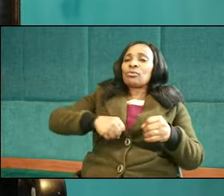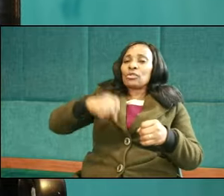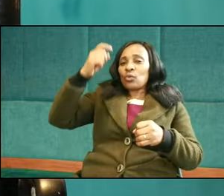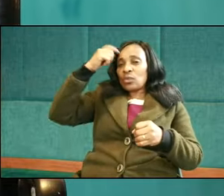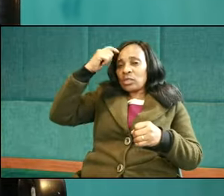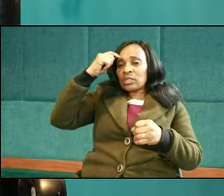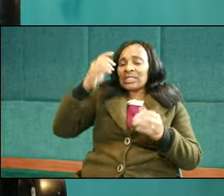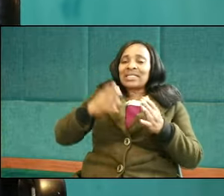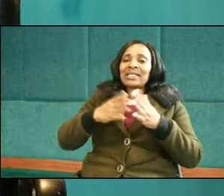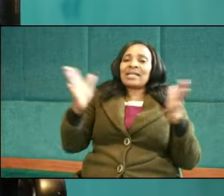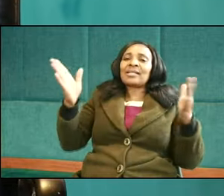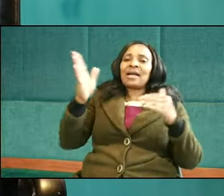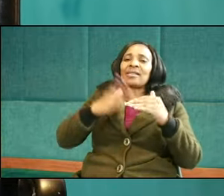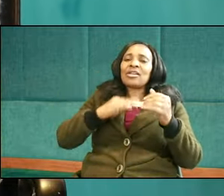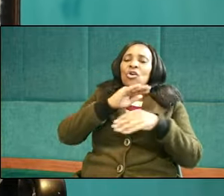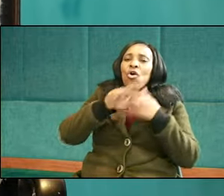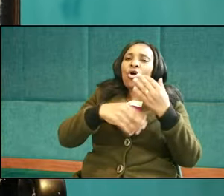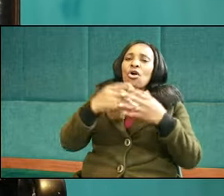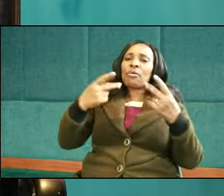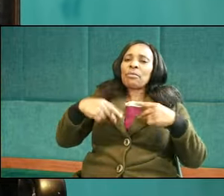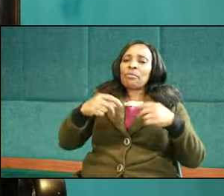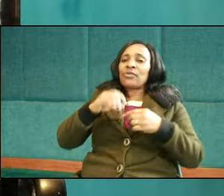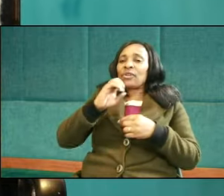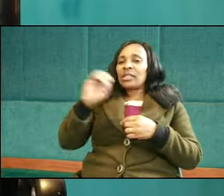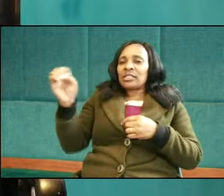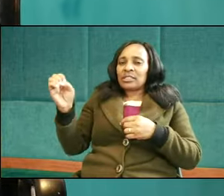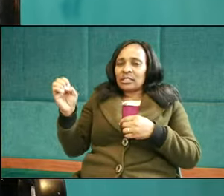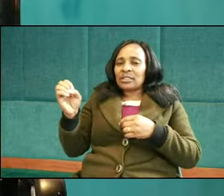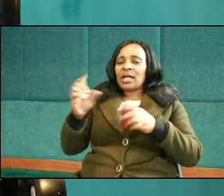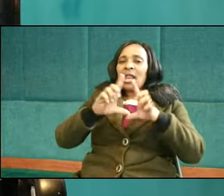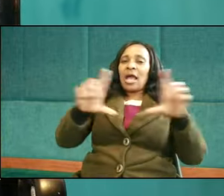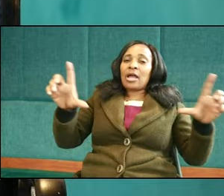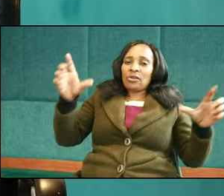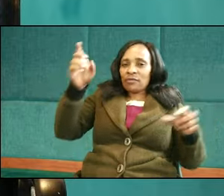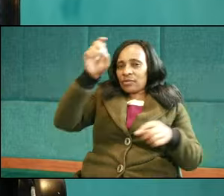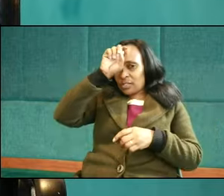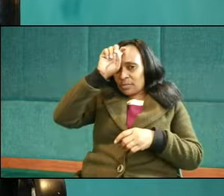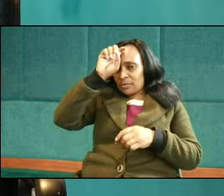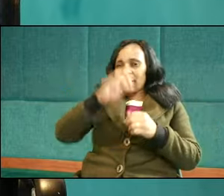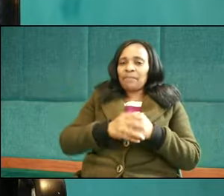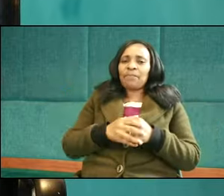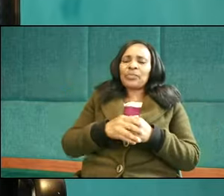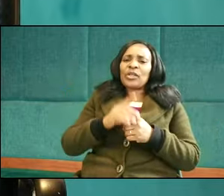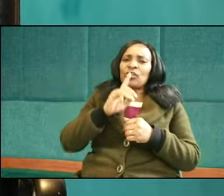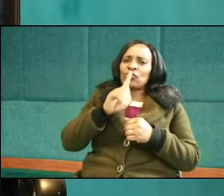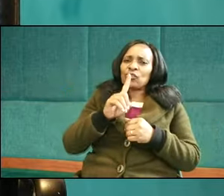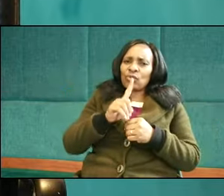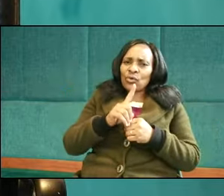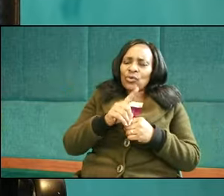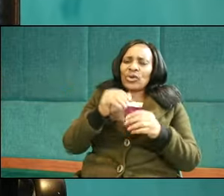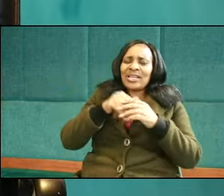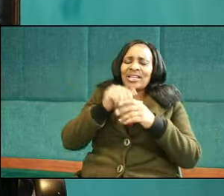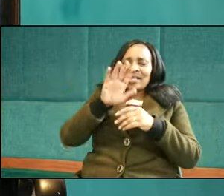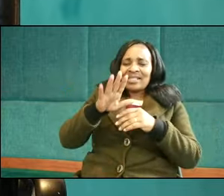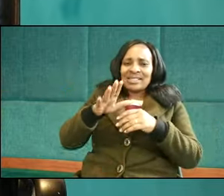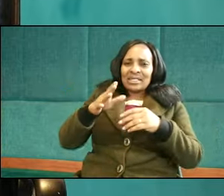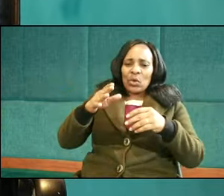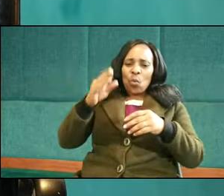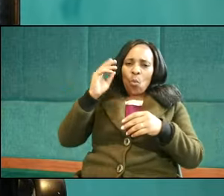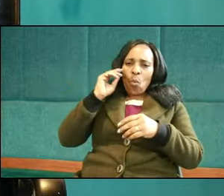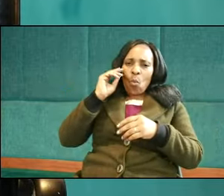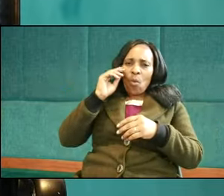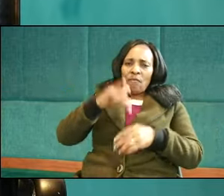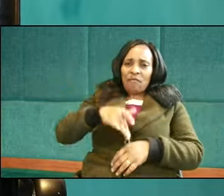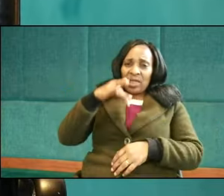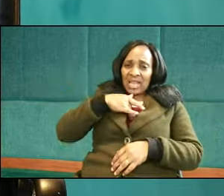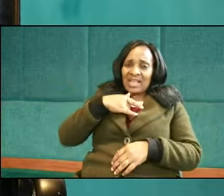was greater than all the people in the east and all the land of Egypt. So in Ecclesiastes, he says, I said to